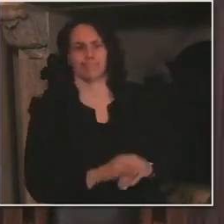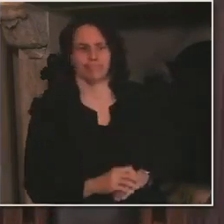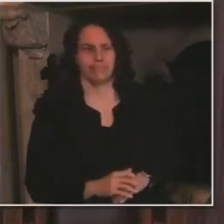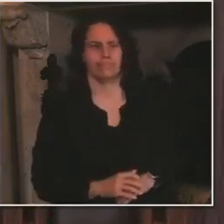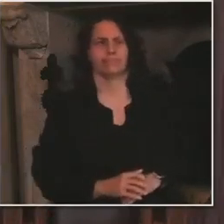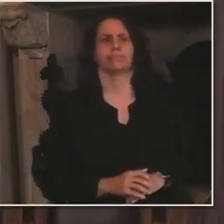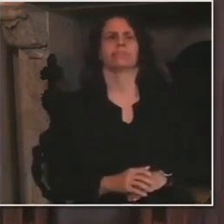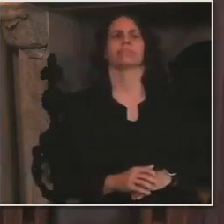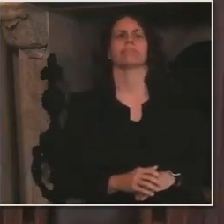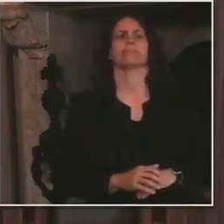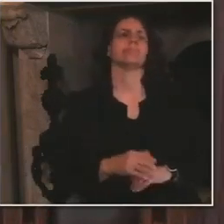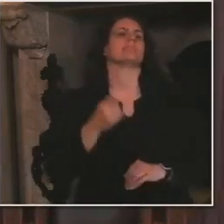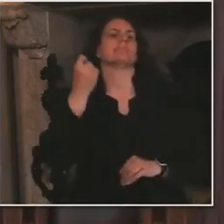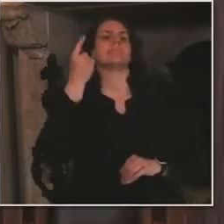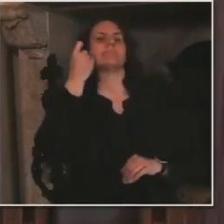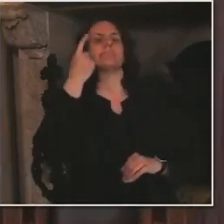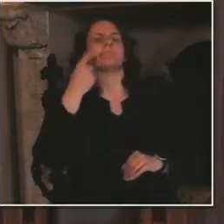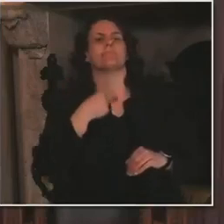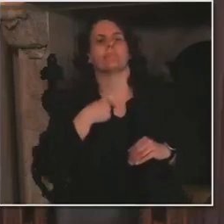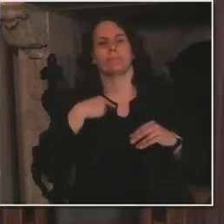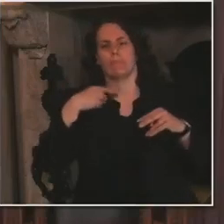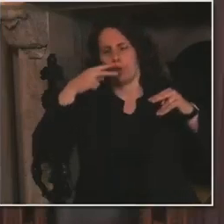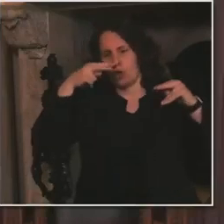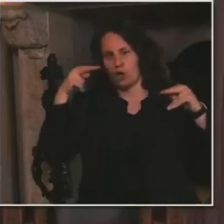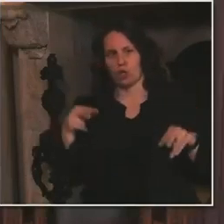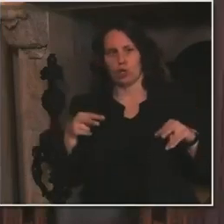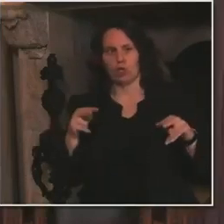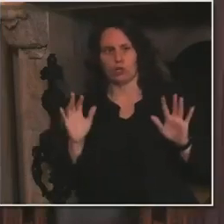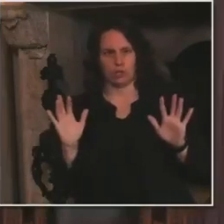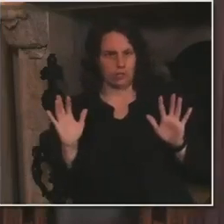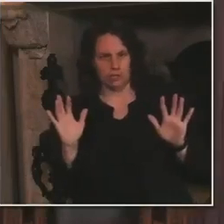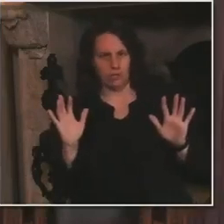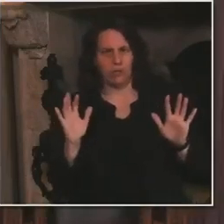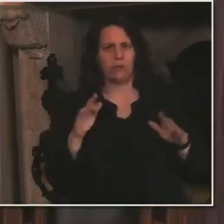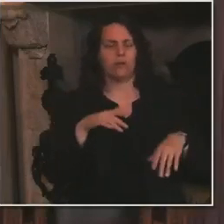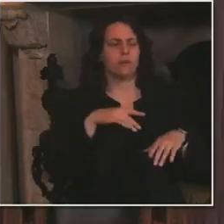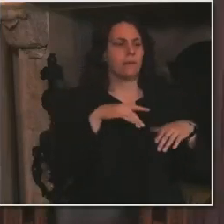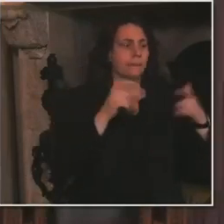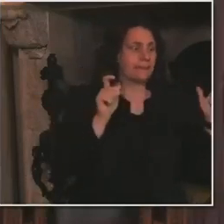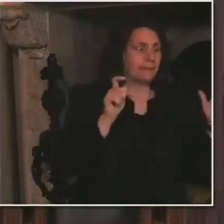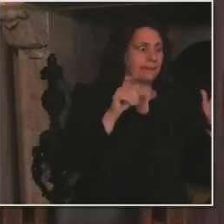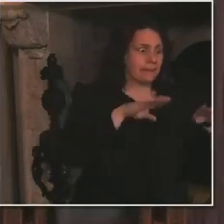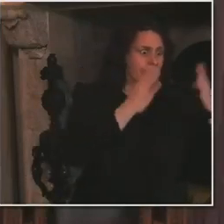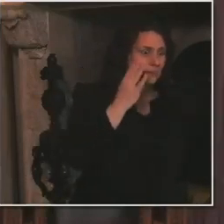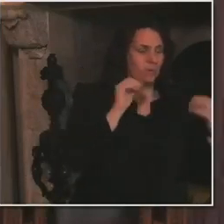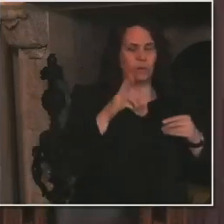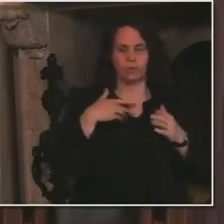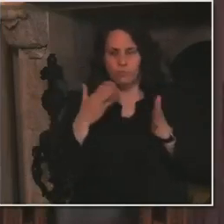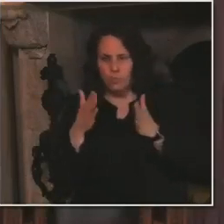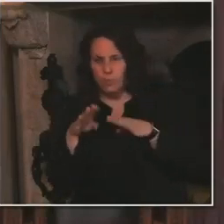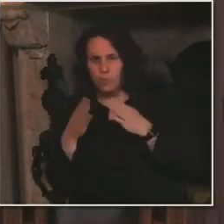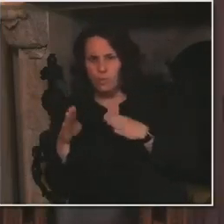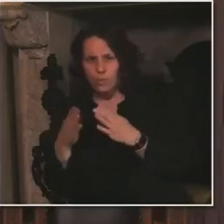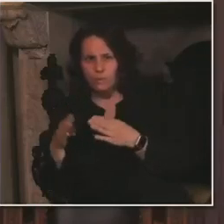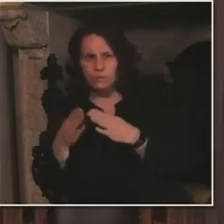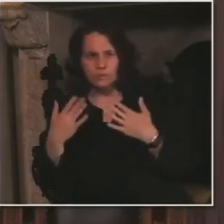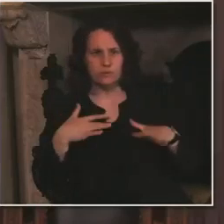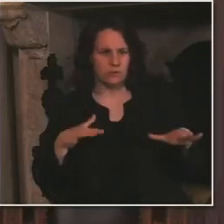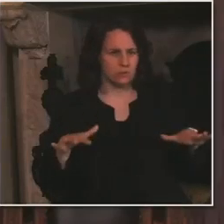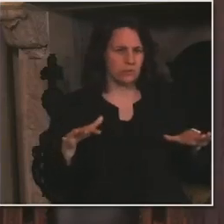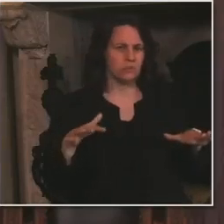major or minor, and I'm guessing this fits into the latter category, we have an opportunity to observe